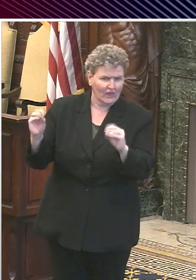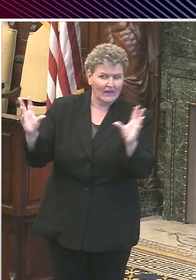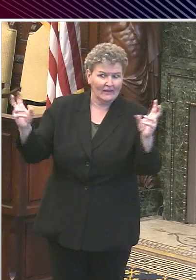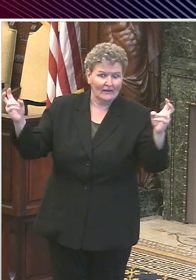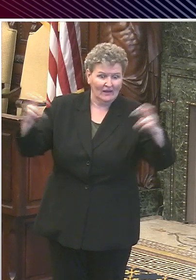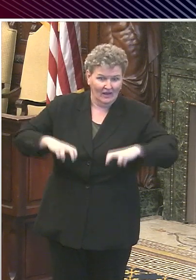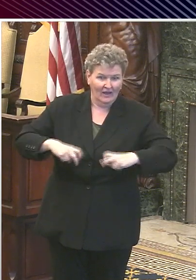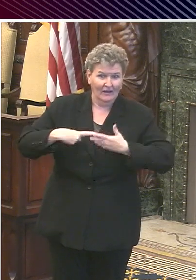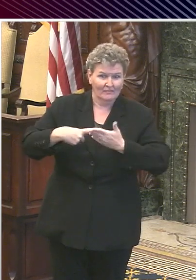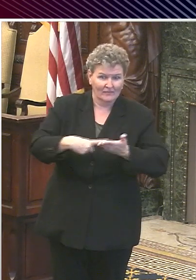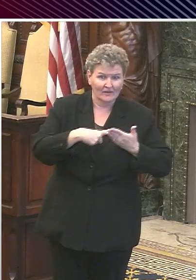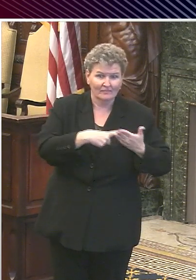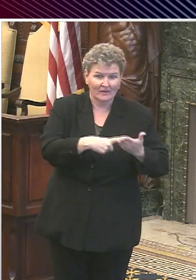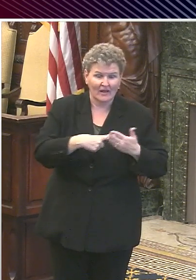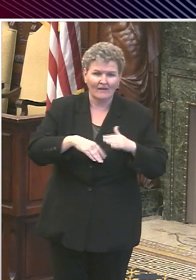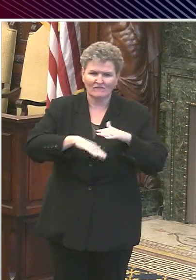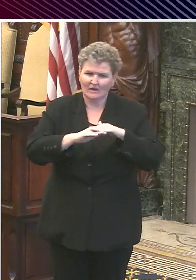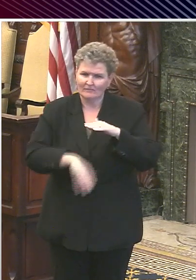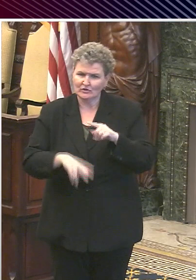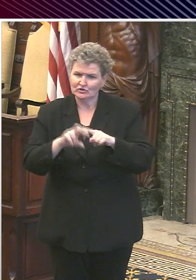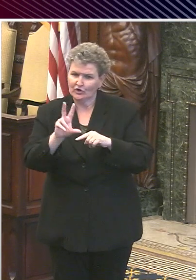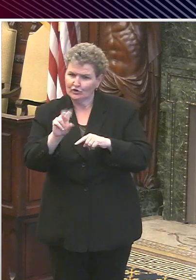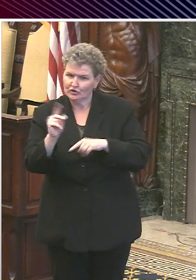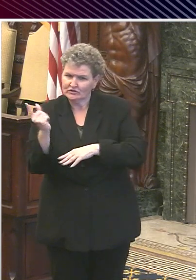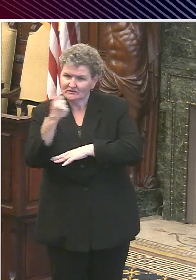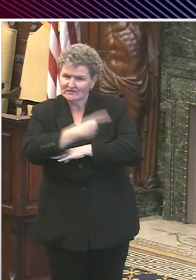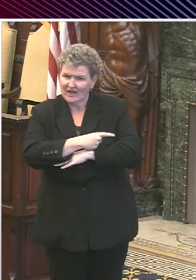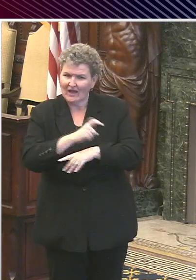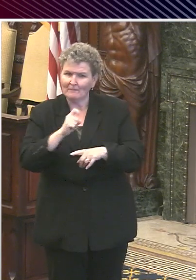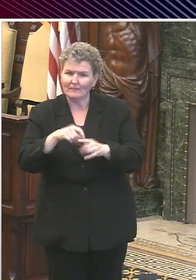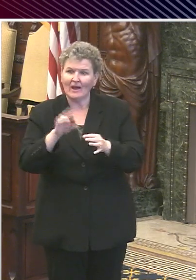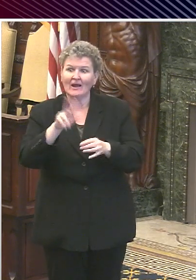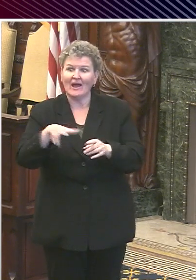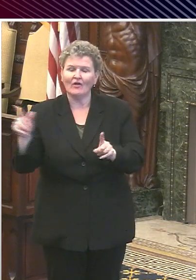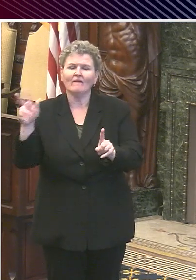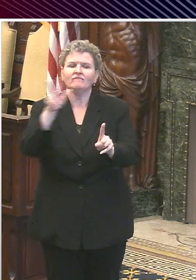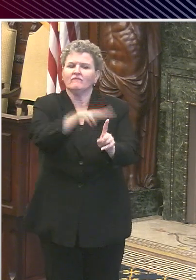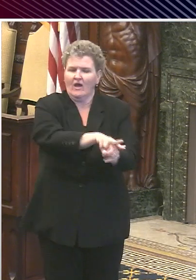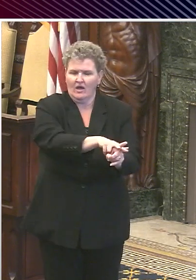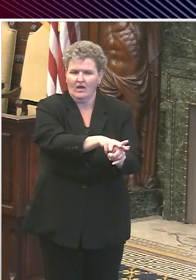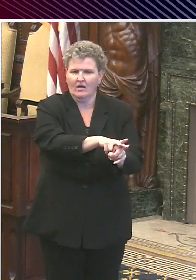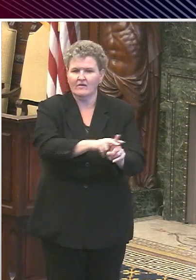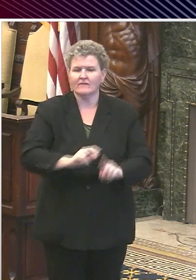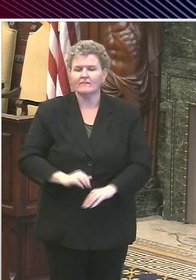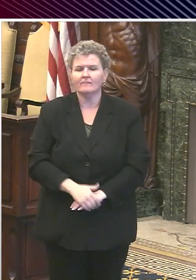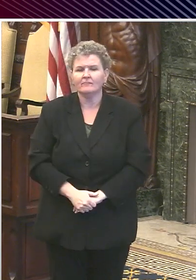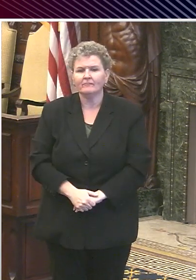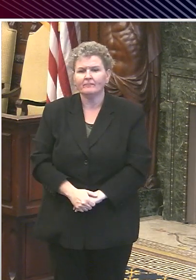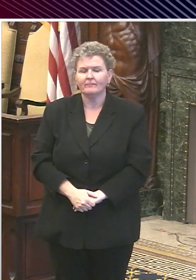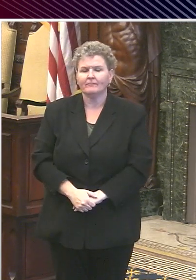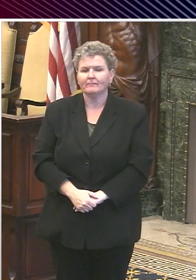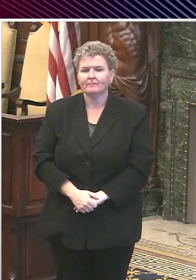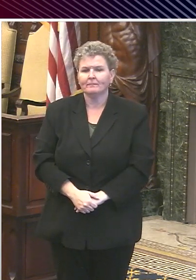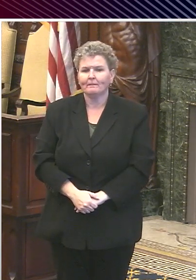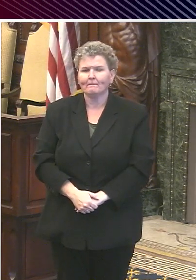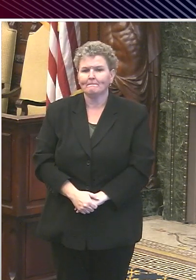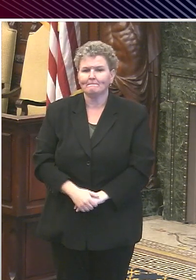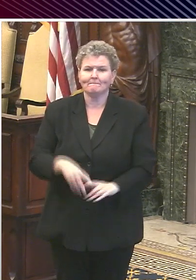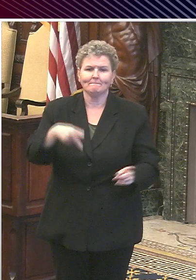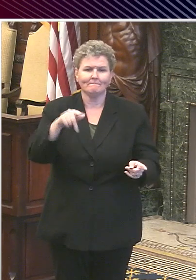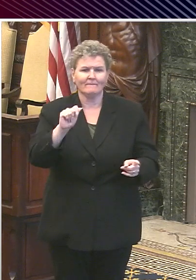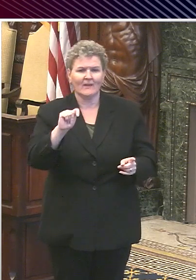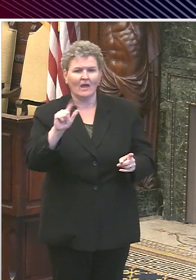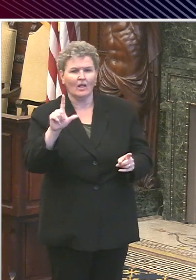within 30 days of the landlord filing. Thank you. You're welcome. Thank you, Lauren. Let's go to Pat Loeb of